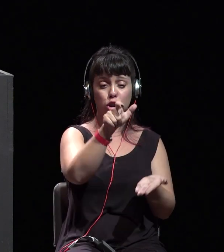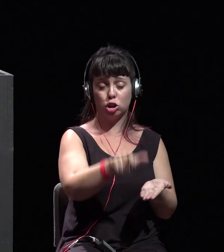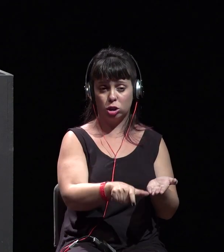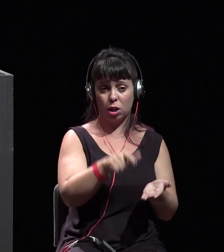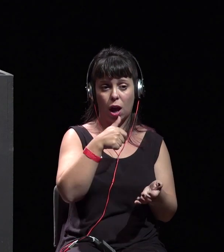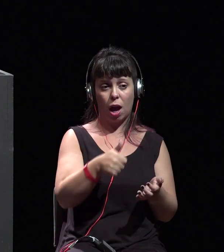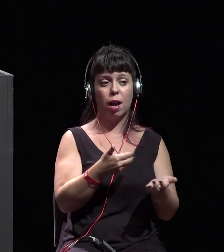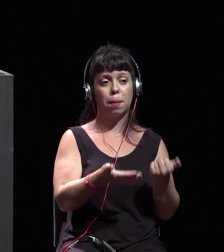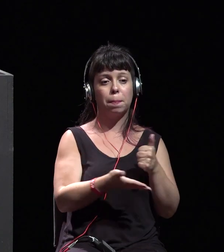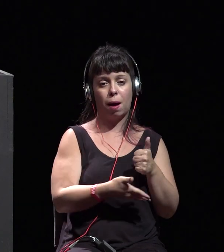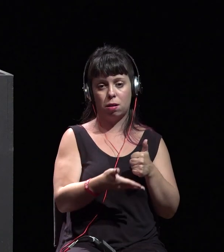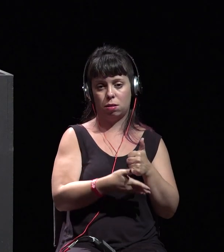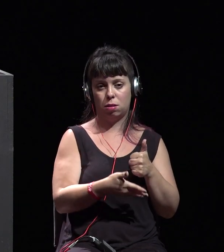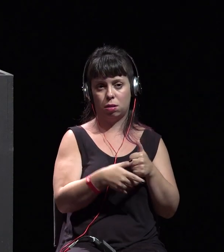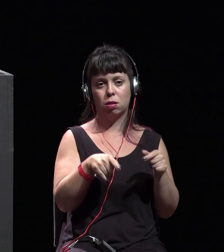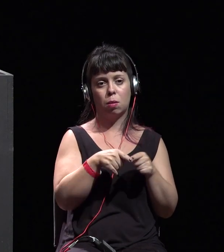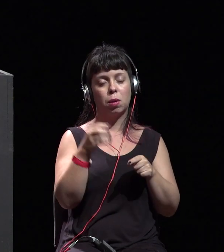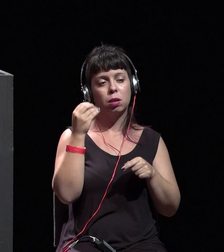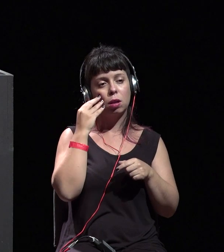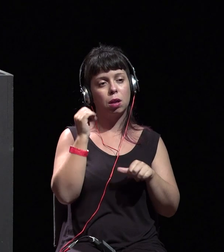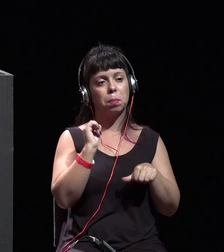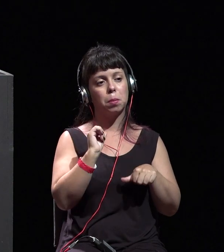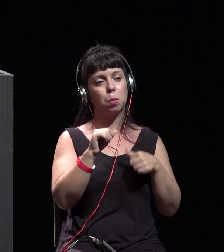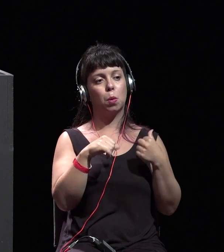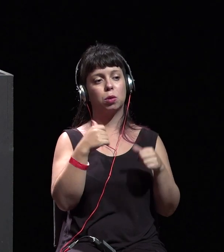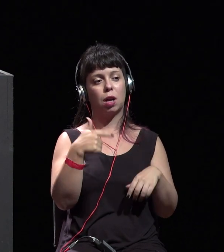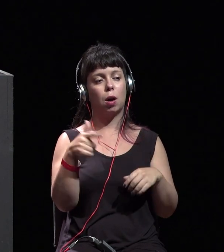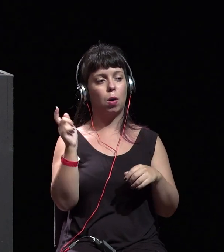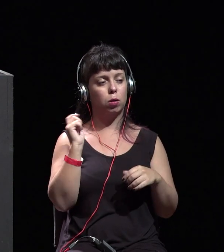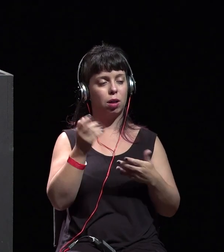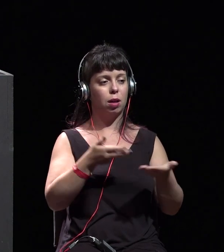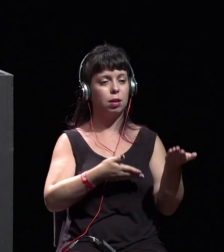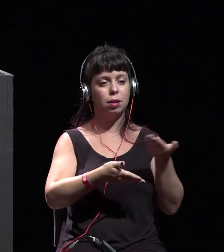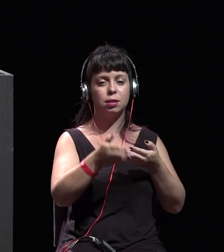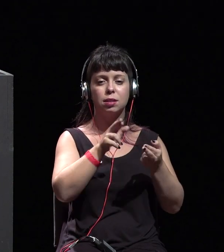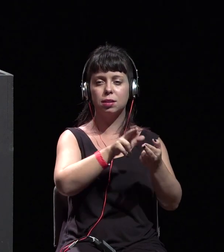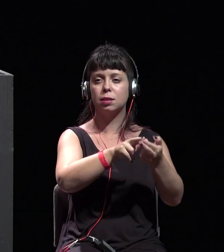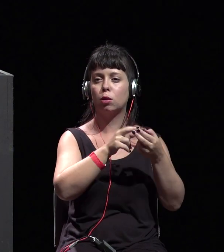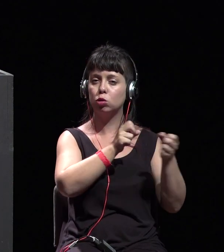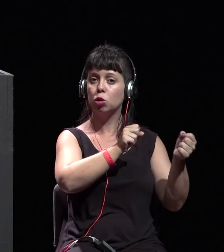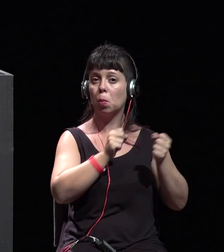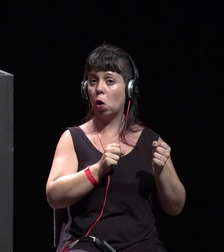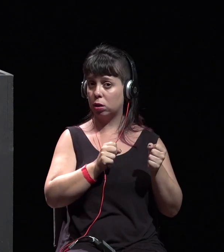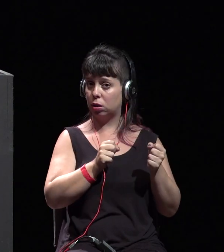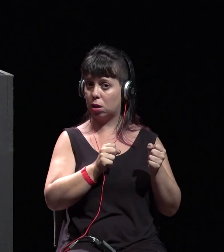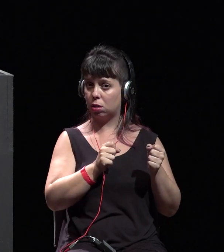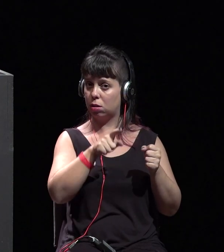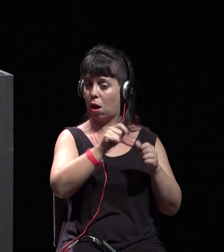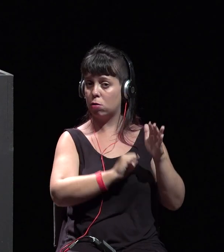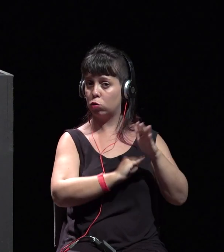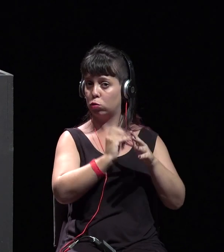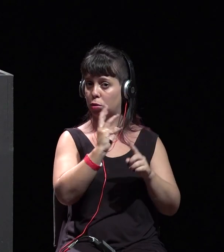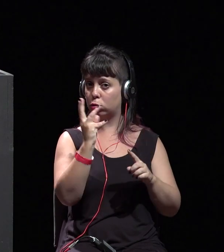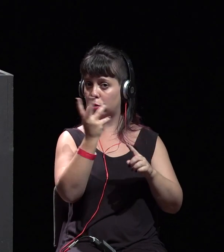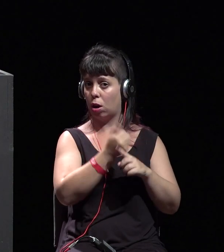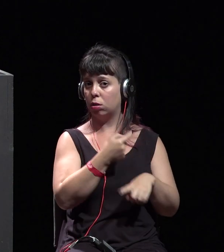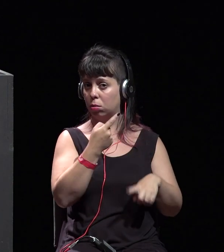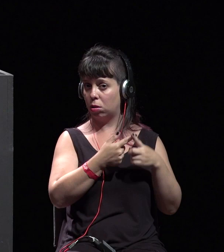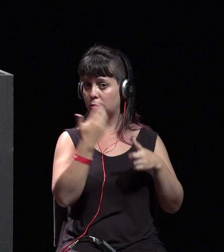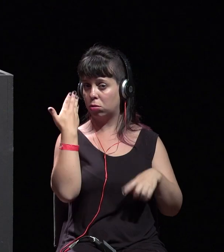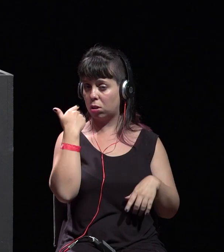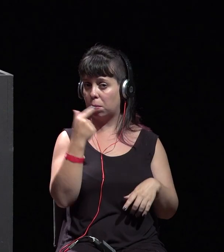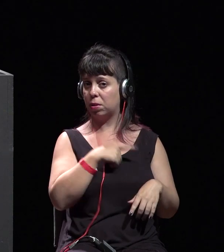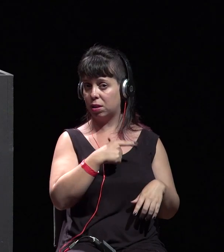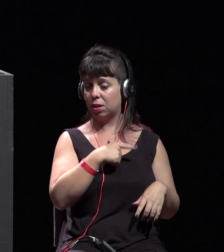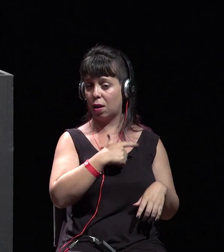institutions whose business as usual proceedings harm our friends, families, and communities. However, after Warren Kanders' forced resignation from the board of the